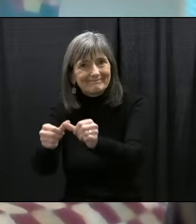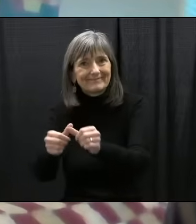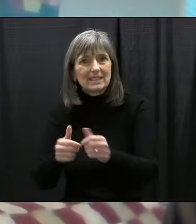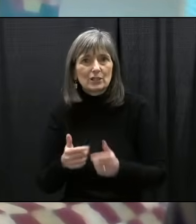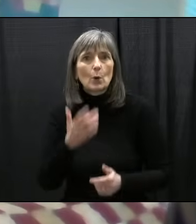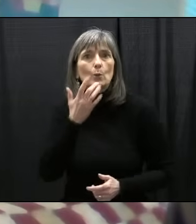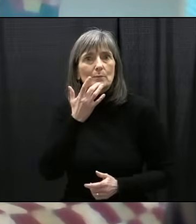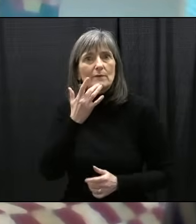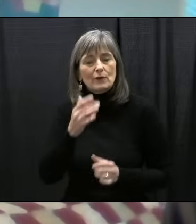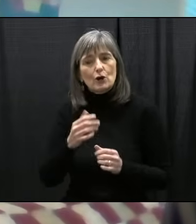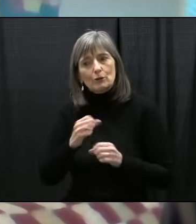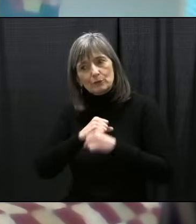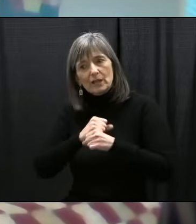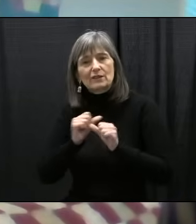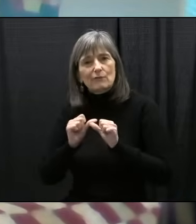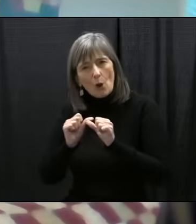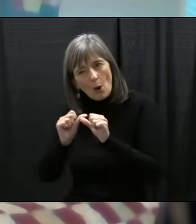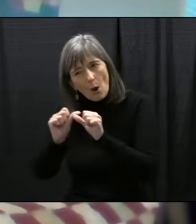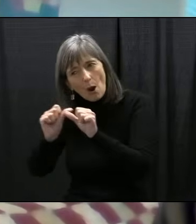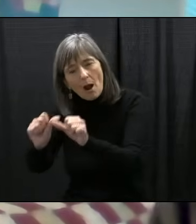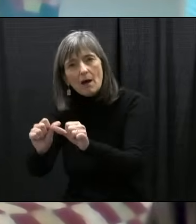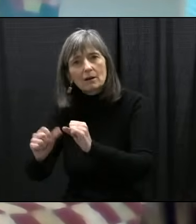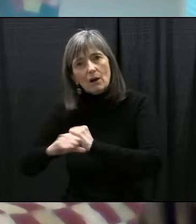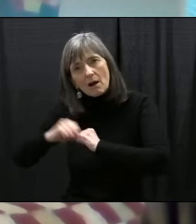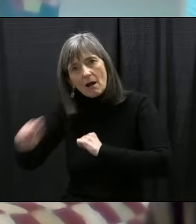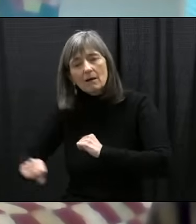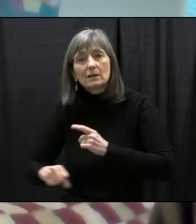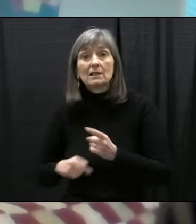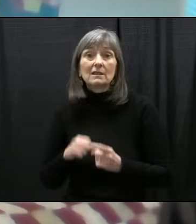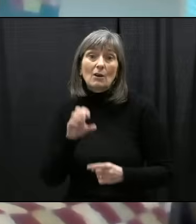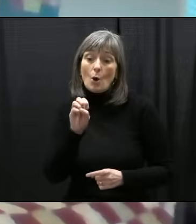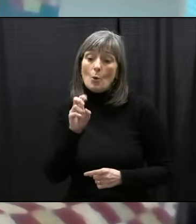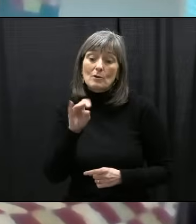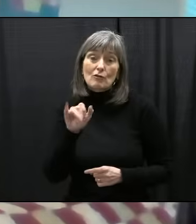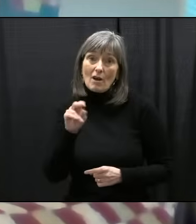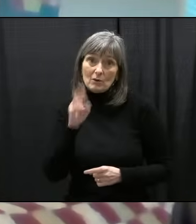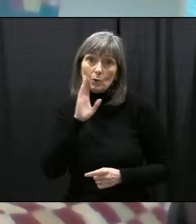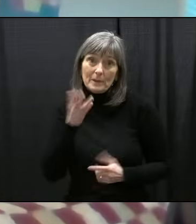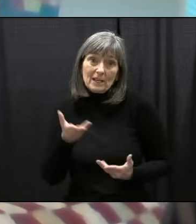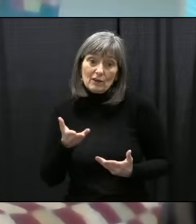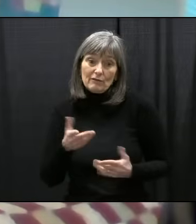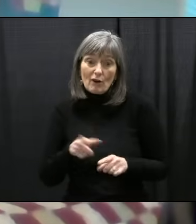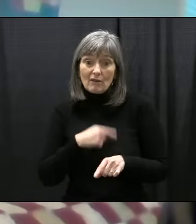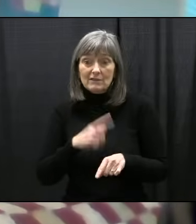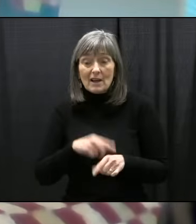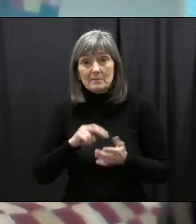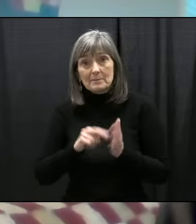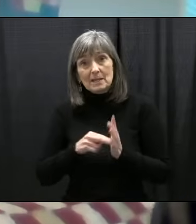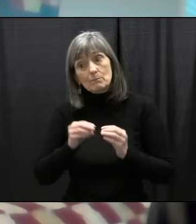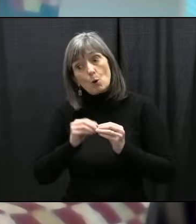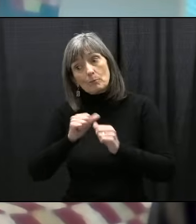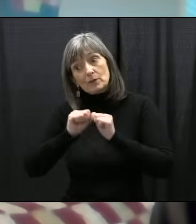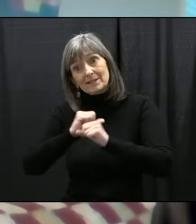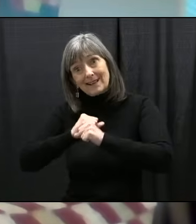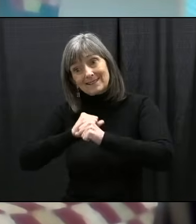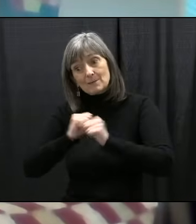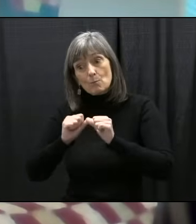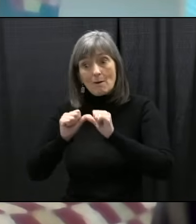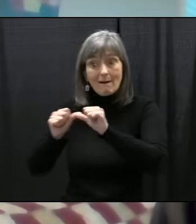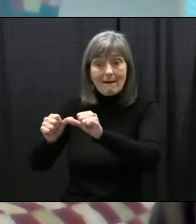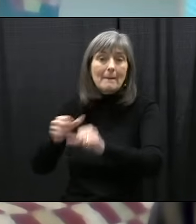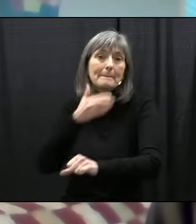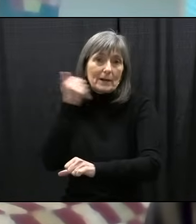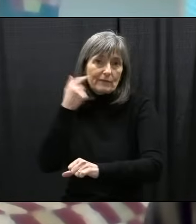getting the longest term protection that we can, because Omicron will be with us for a while, and so we need to make sure that we can keep